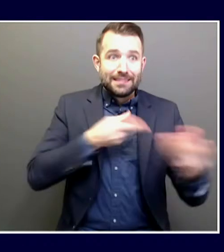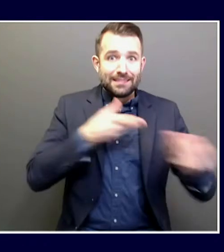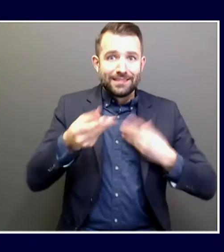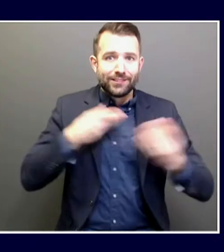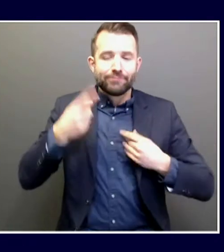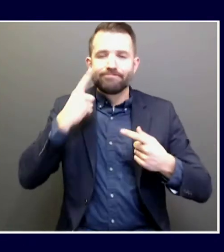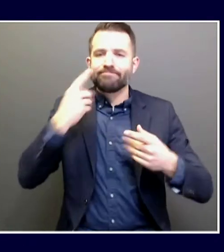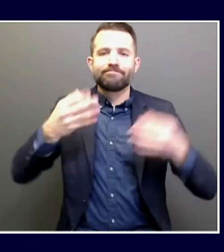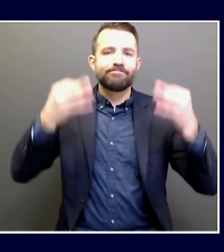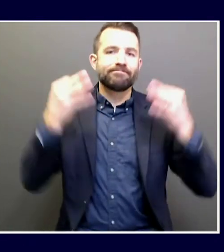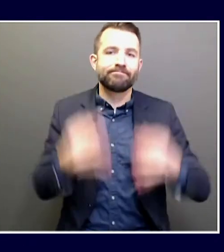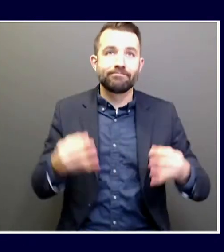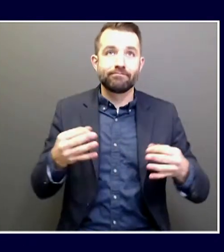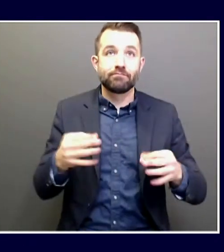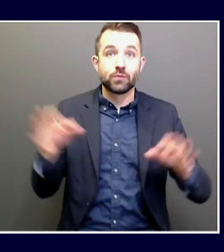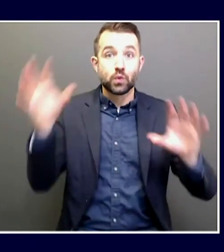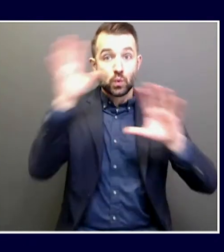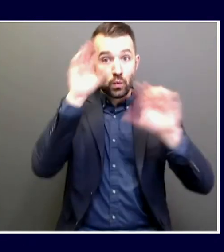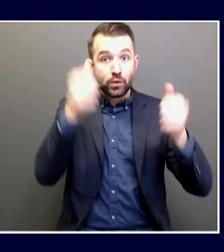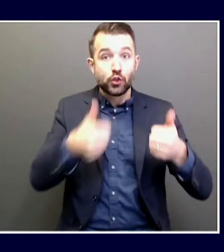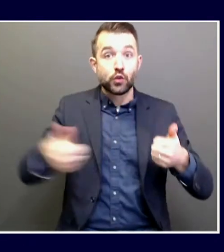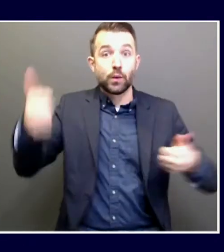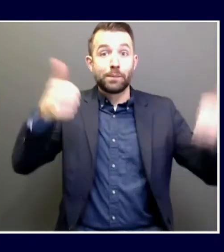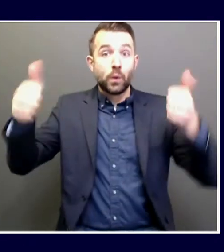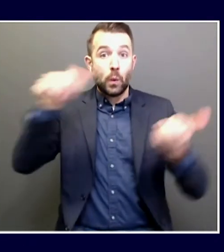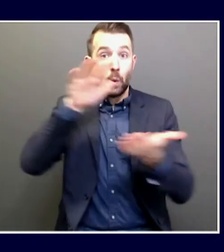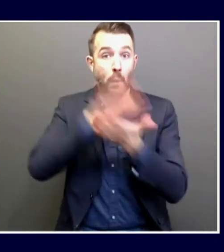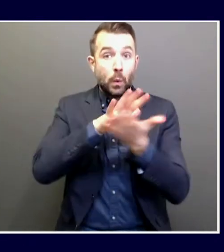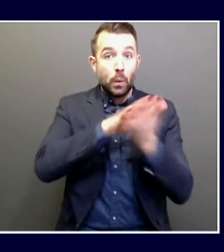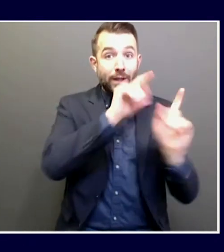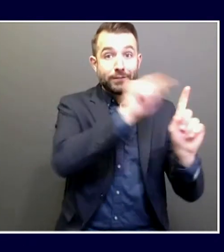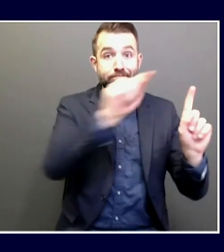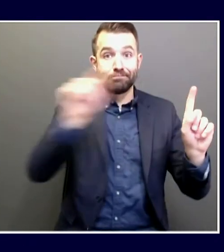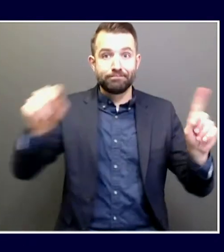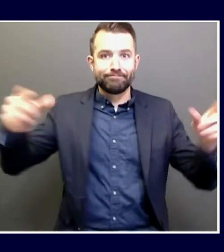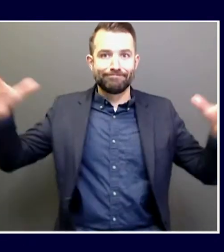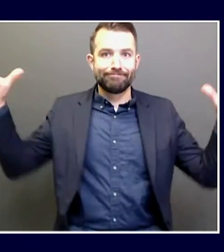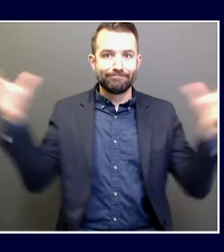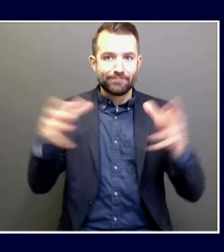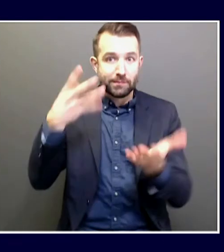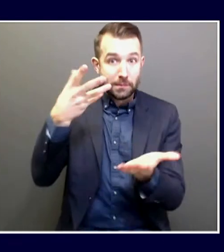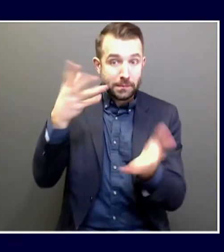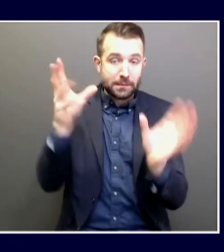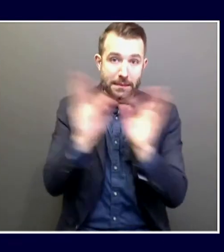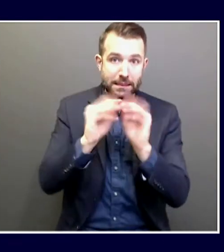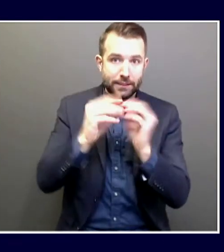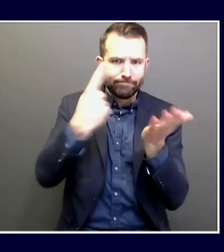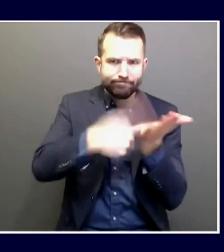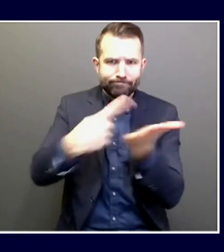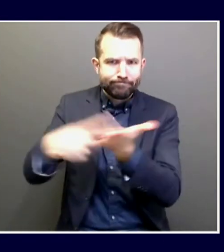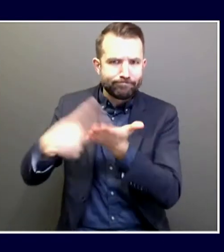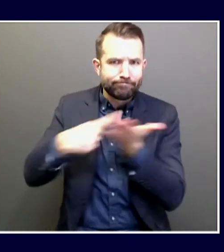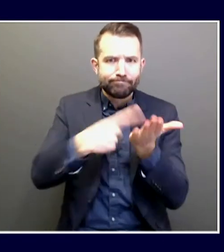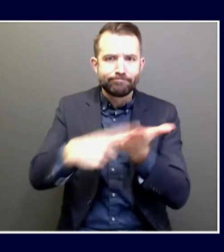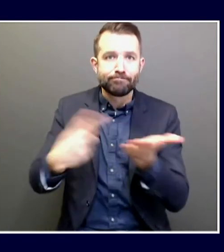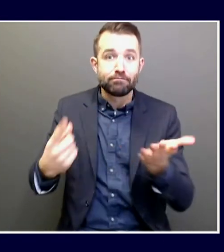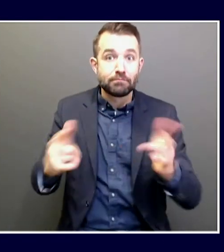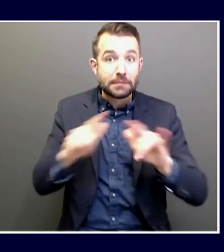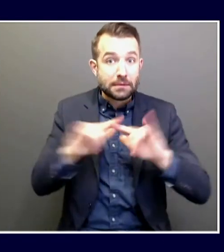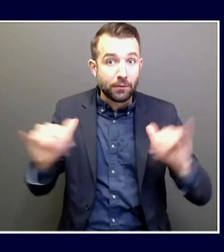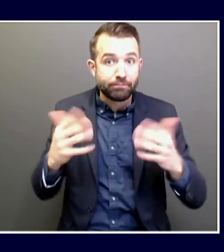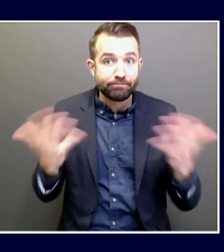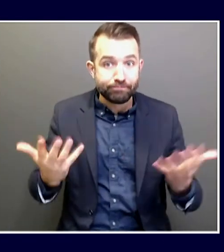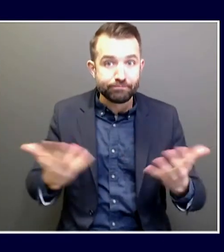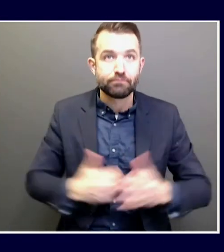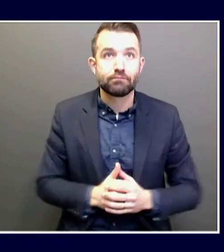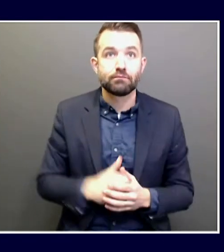discussions happened at the same time our epidemiology team was taking a hard look at our processes,